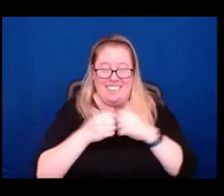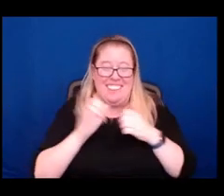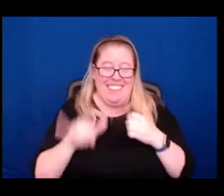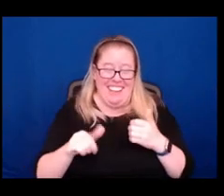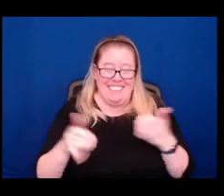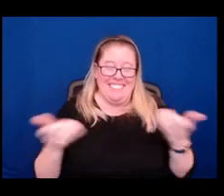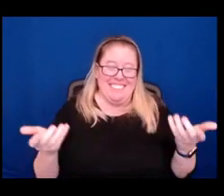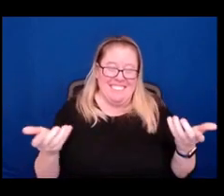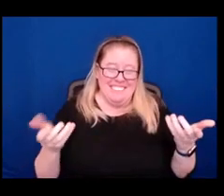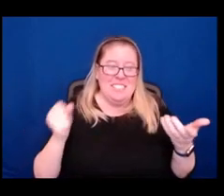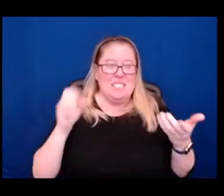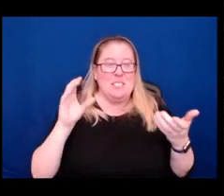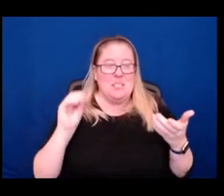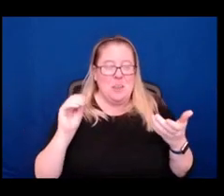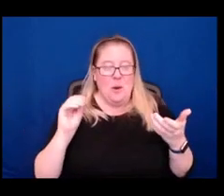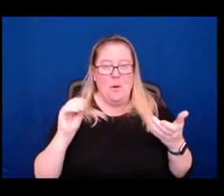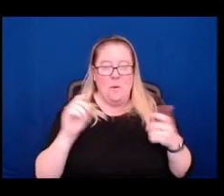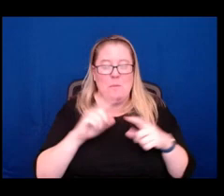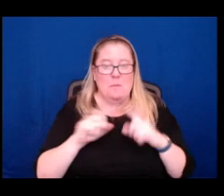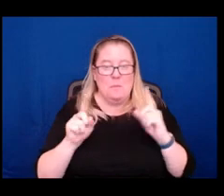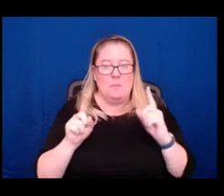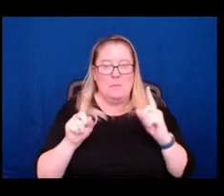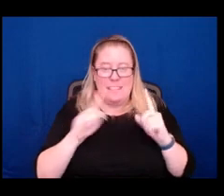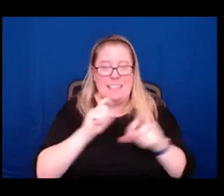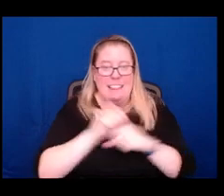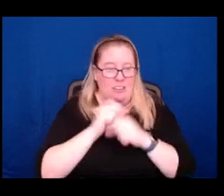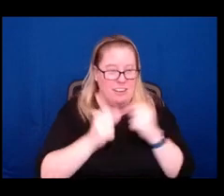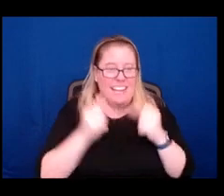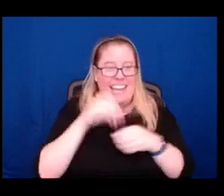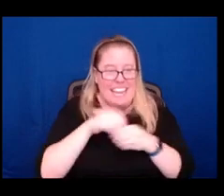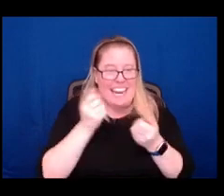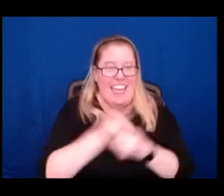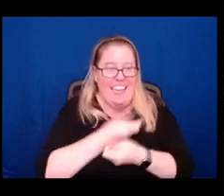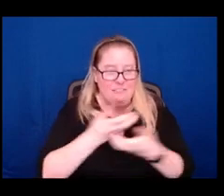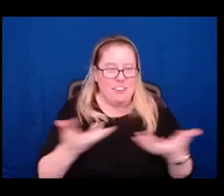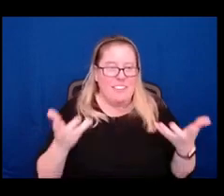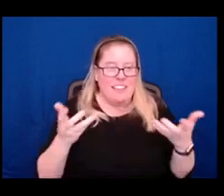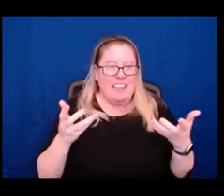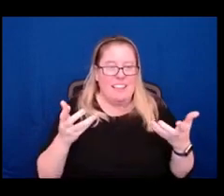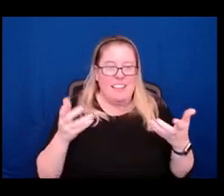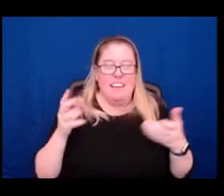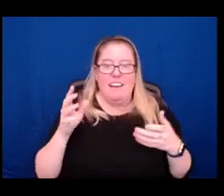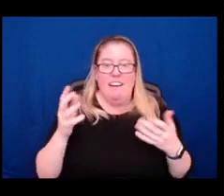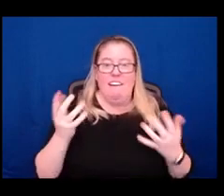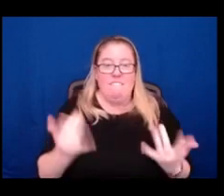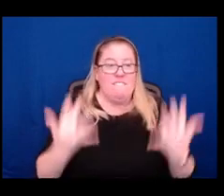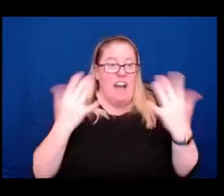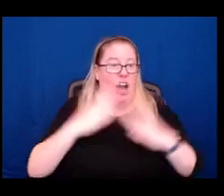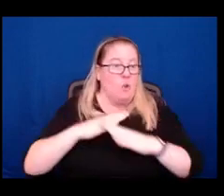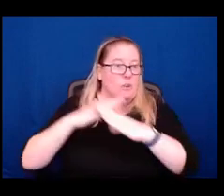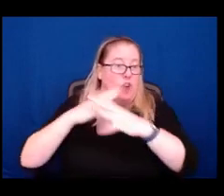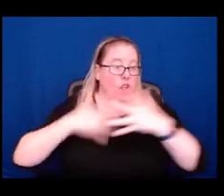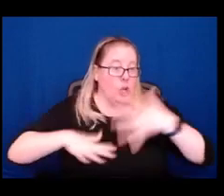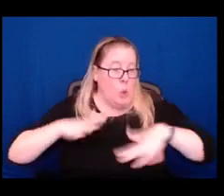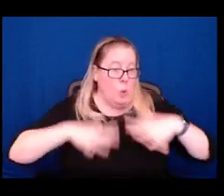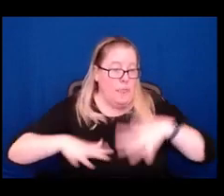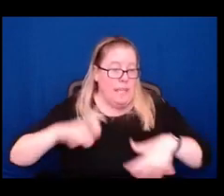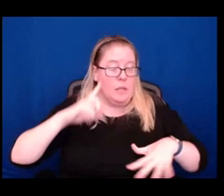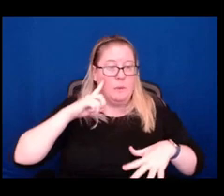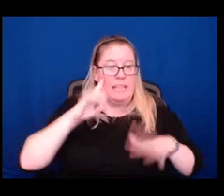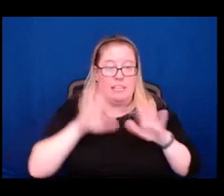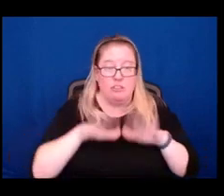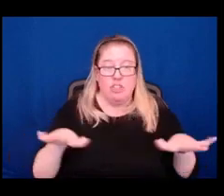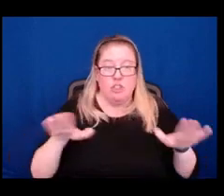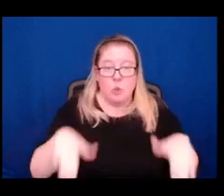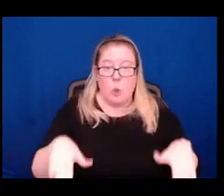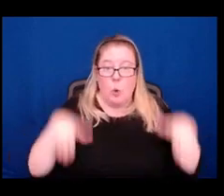computers. It's literally in everything. Fire retardant clothing. And if you think about the children